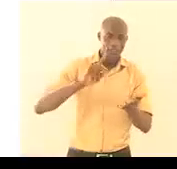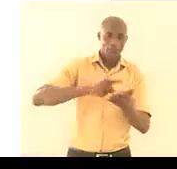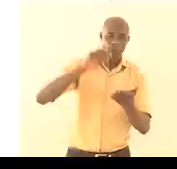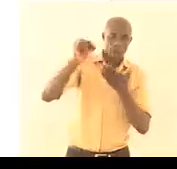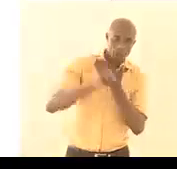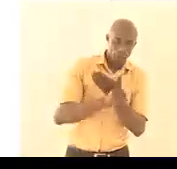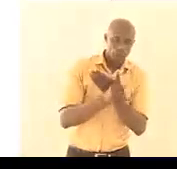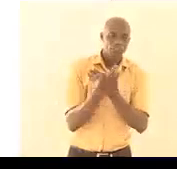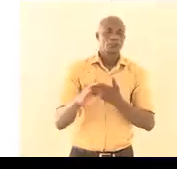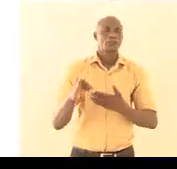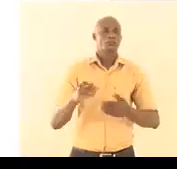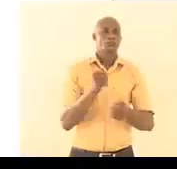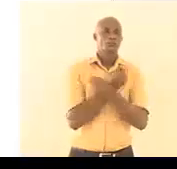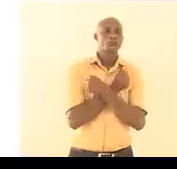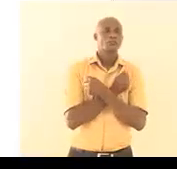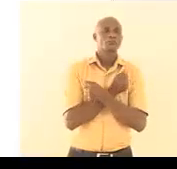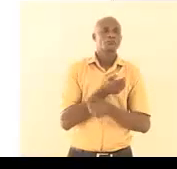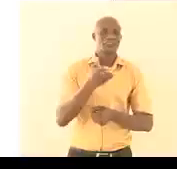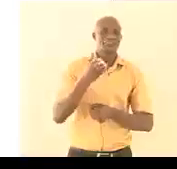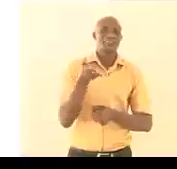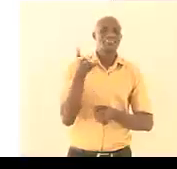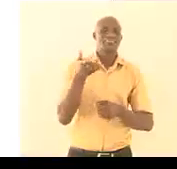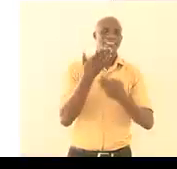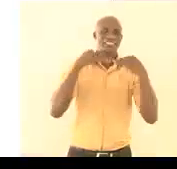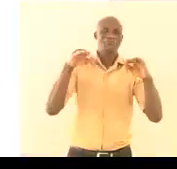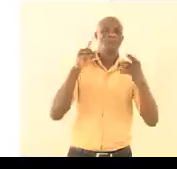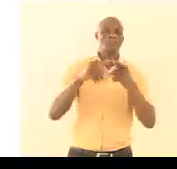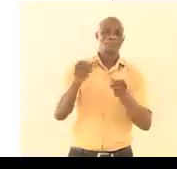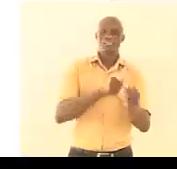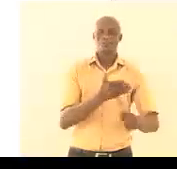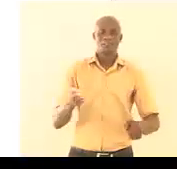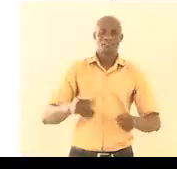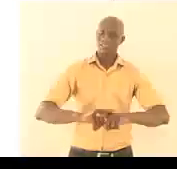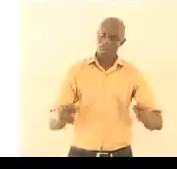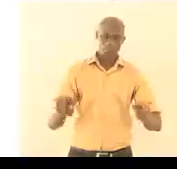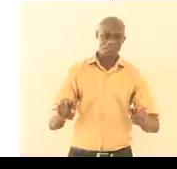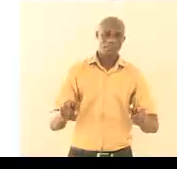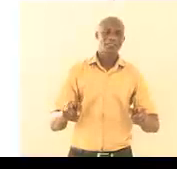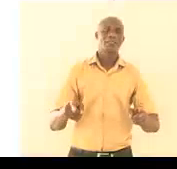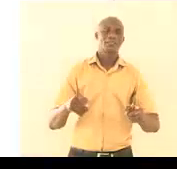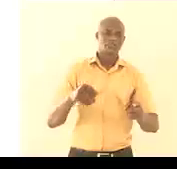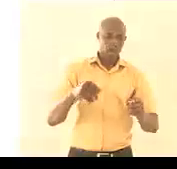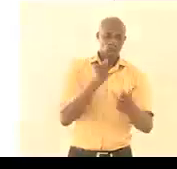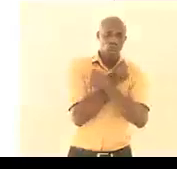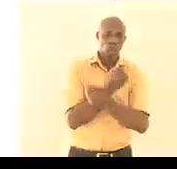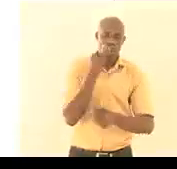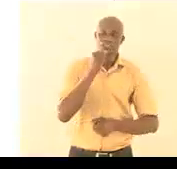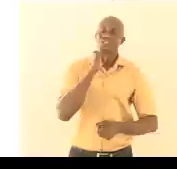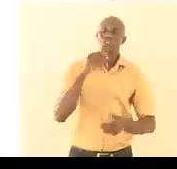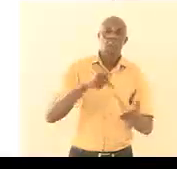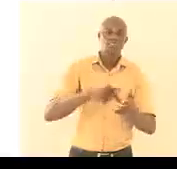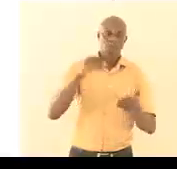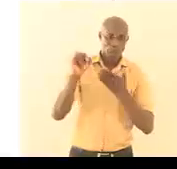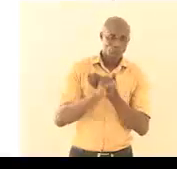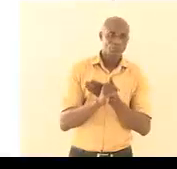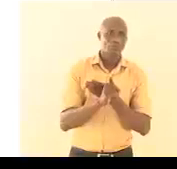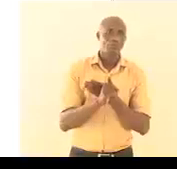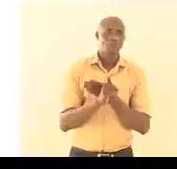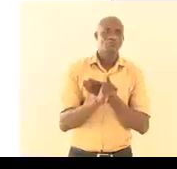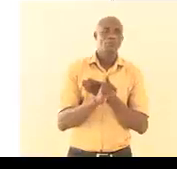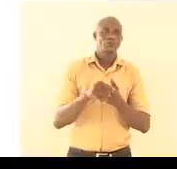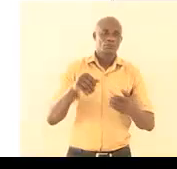often rationalize and say there is a limit to everything. But love is not a project of the head. Love